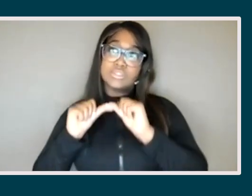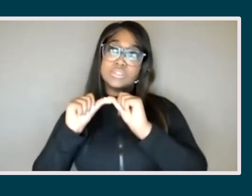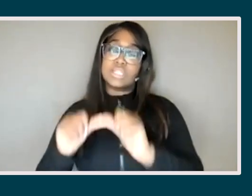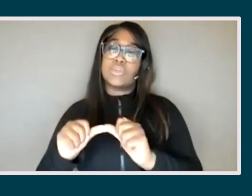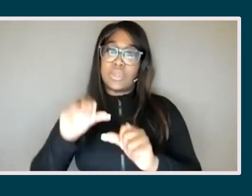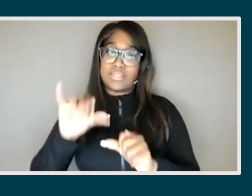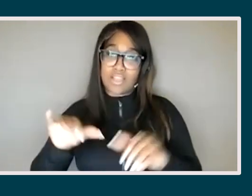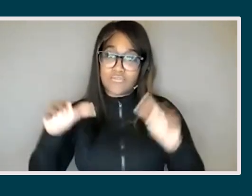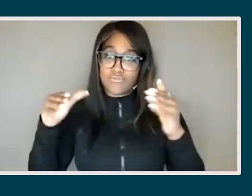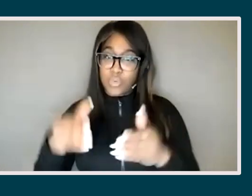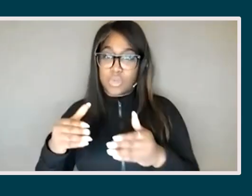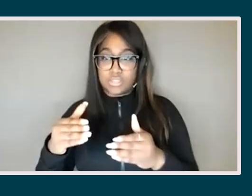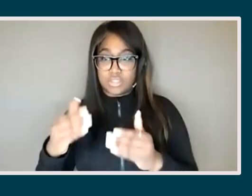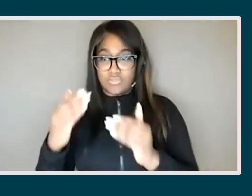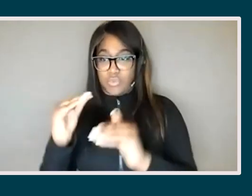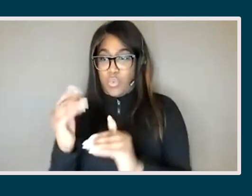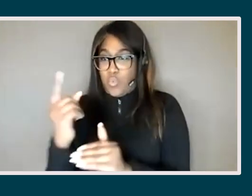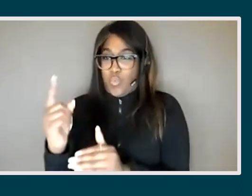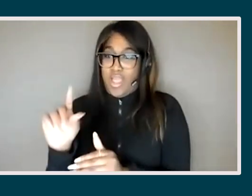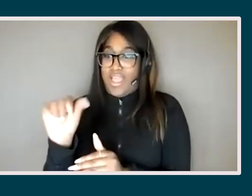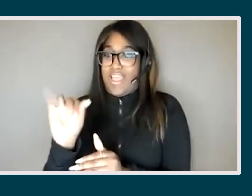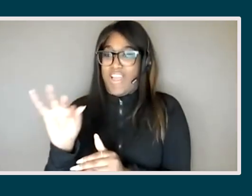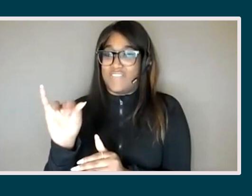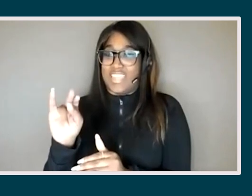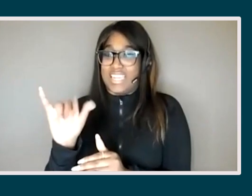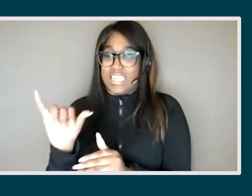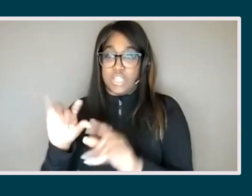that focus on just one affinity group, right? Like,